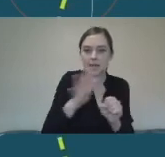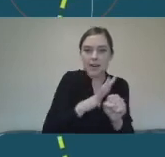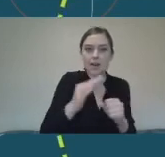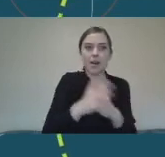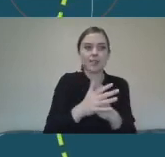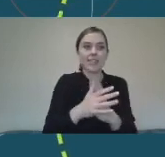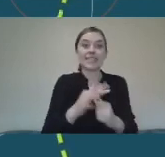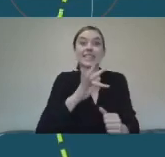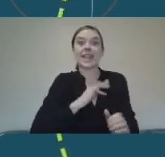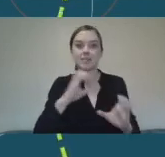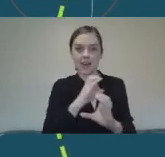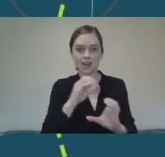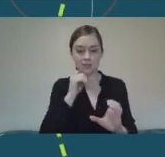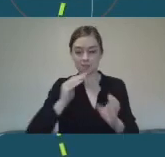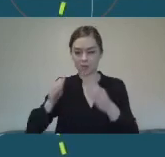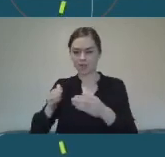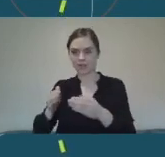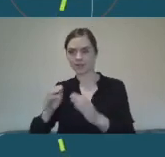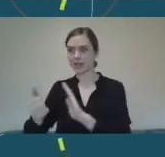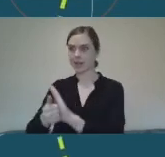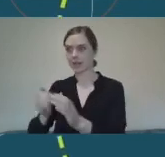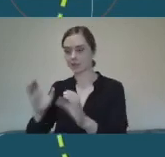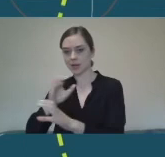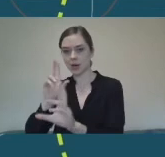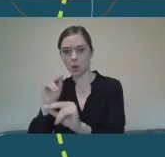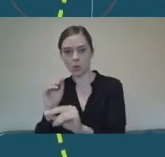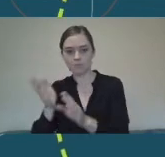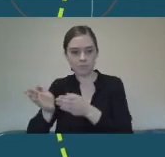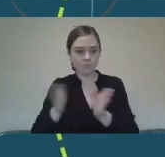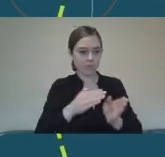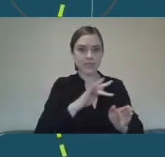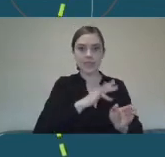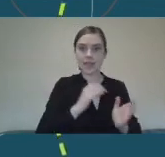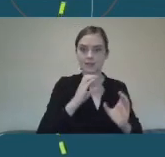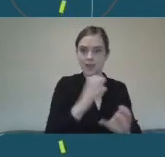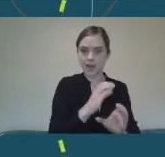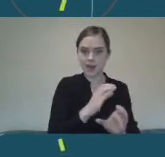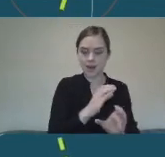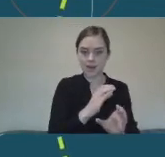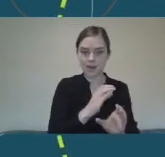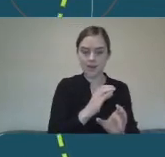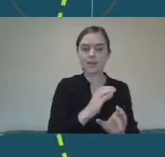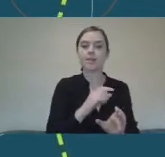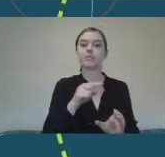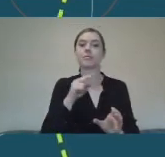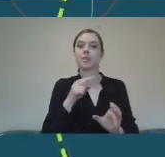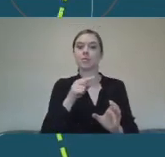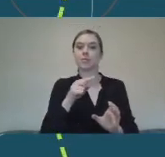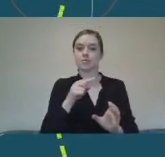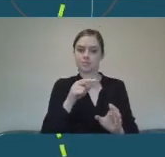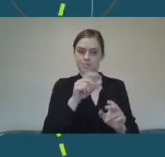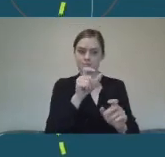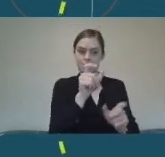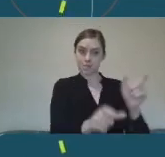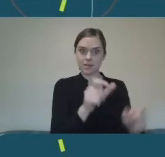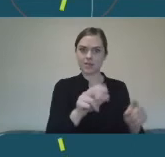we want people with disabilities in our country and as well as your country to understand that they manage their own health, and